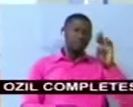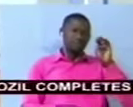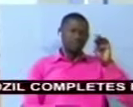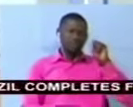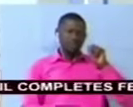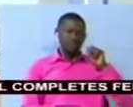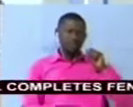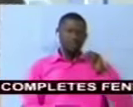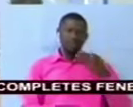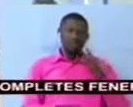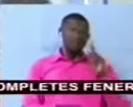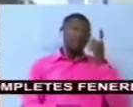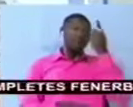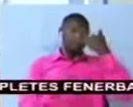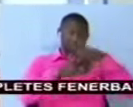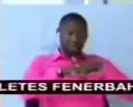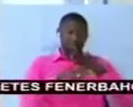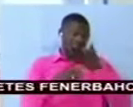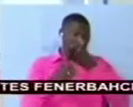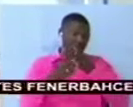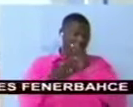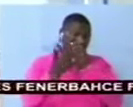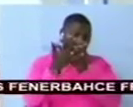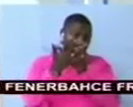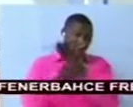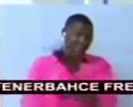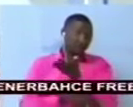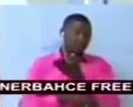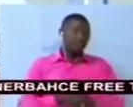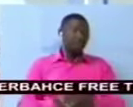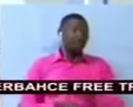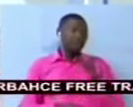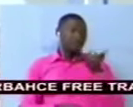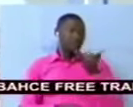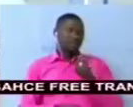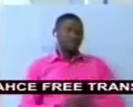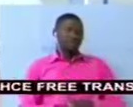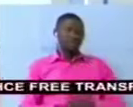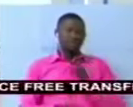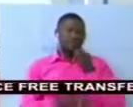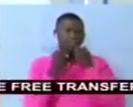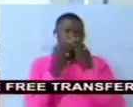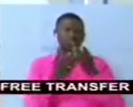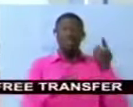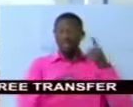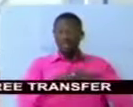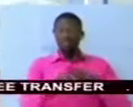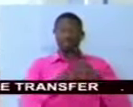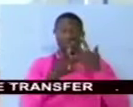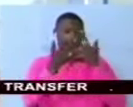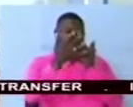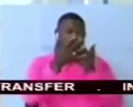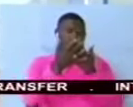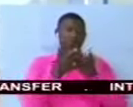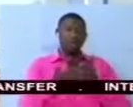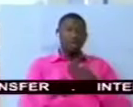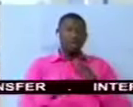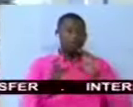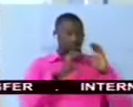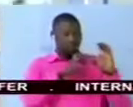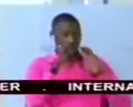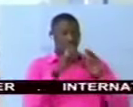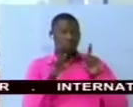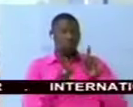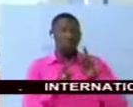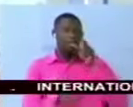Exactly. You said whilst you were in the cell, you had a conversation with one of the detainees, and he told